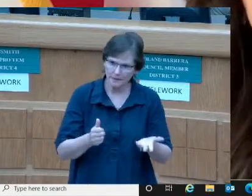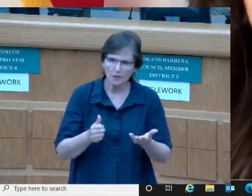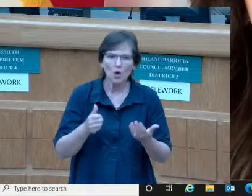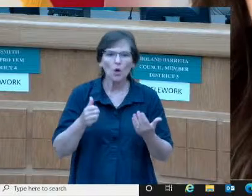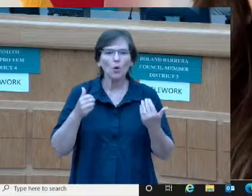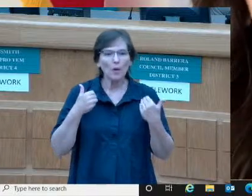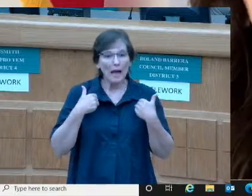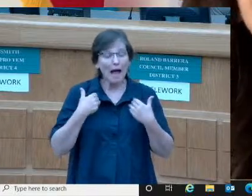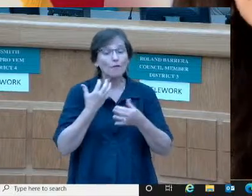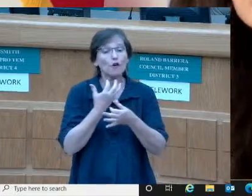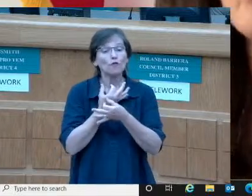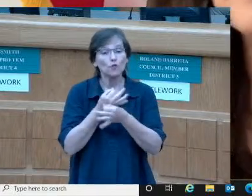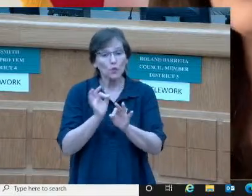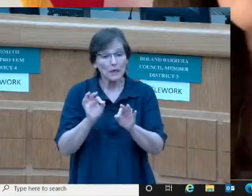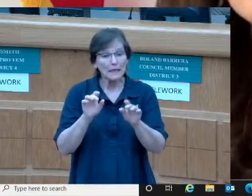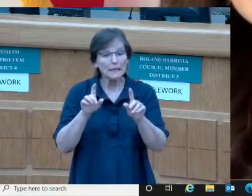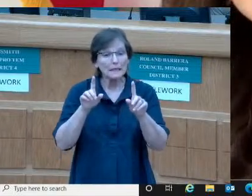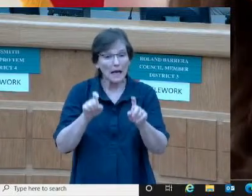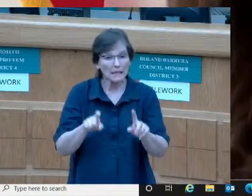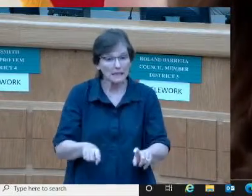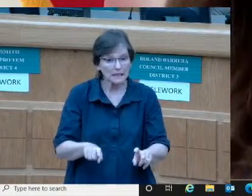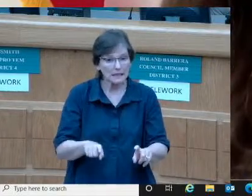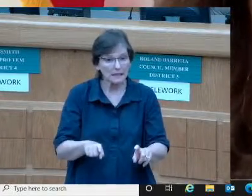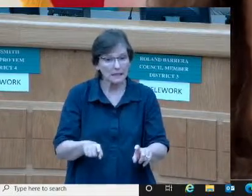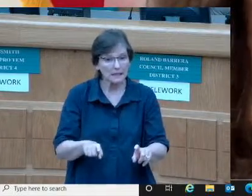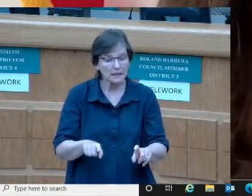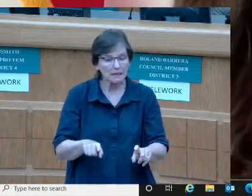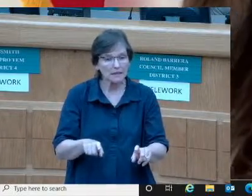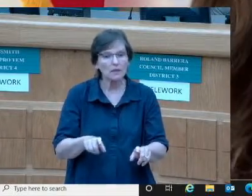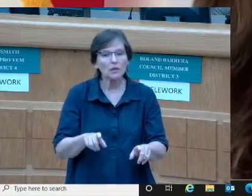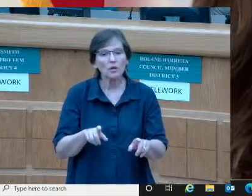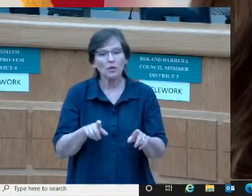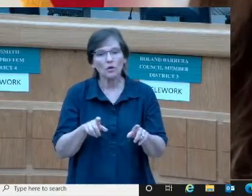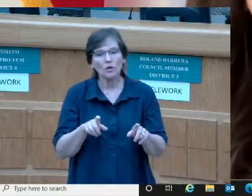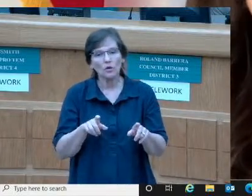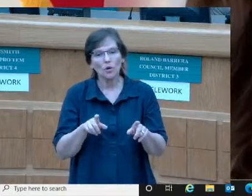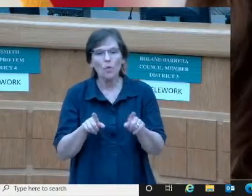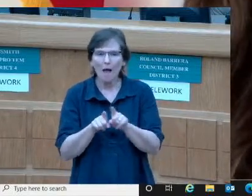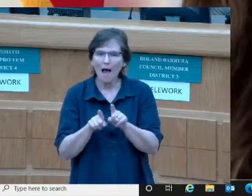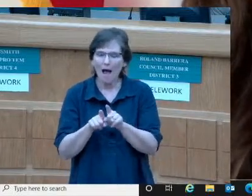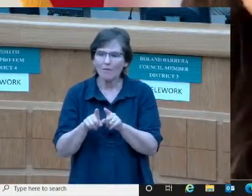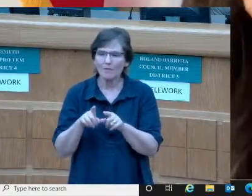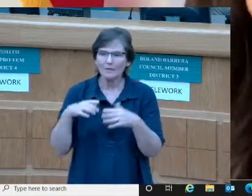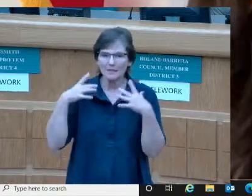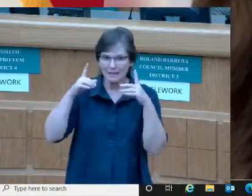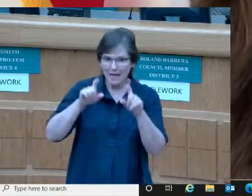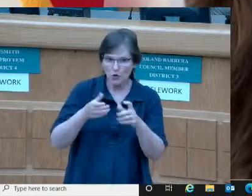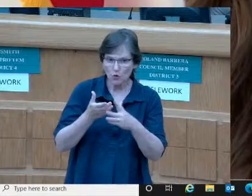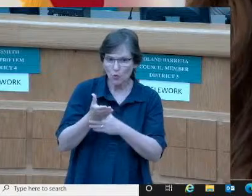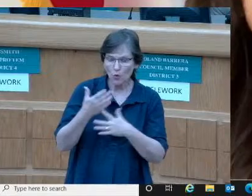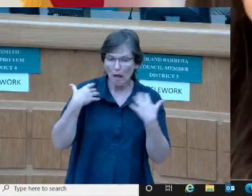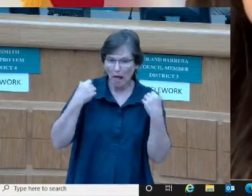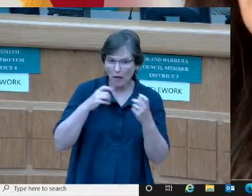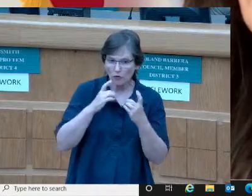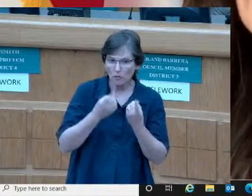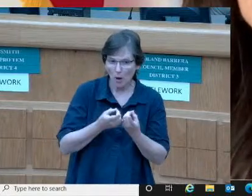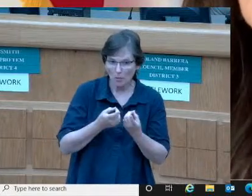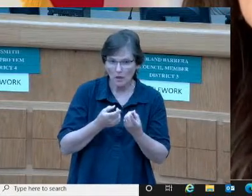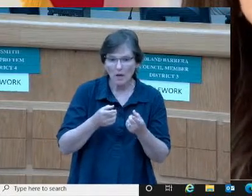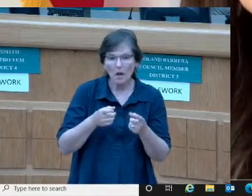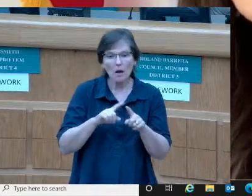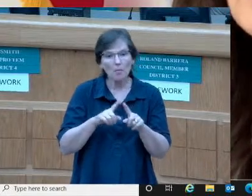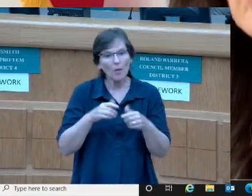testing. Besides the great testing that's done at the health department, we have free testing that's performed by a private